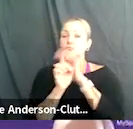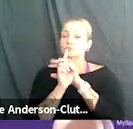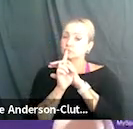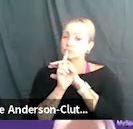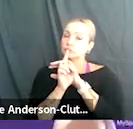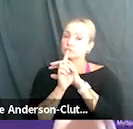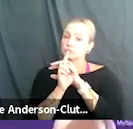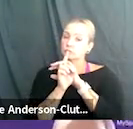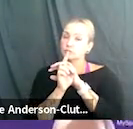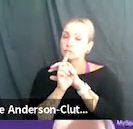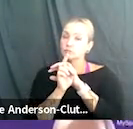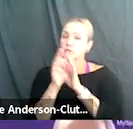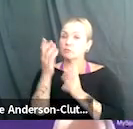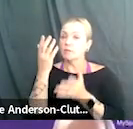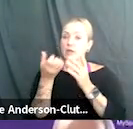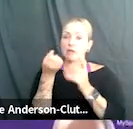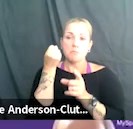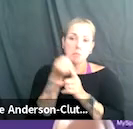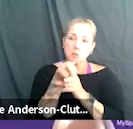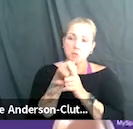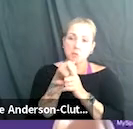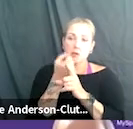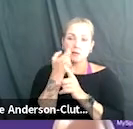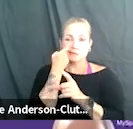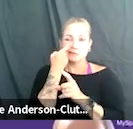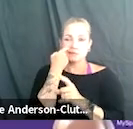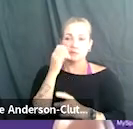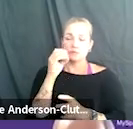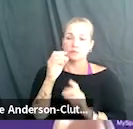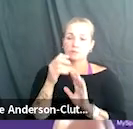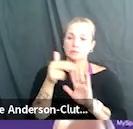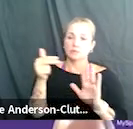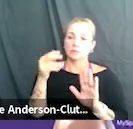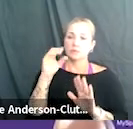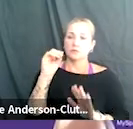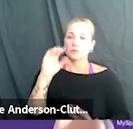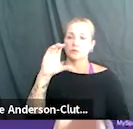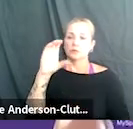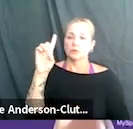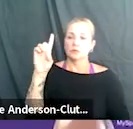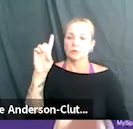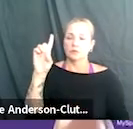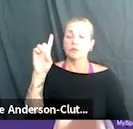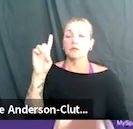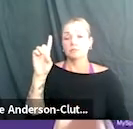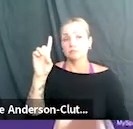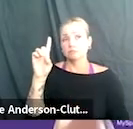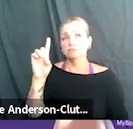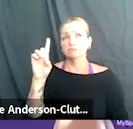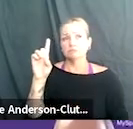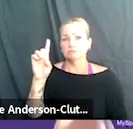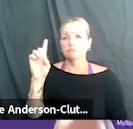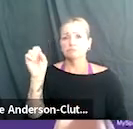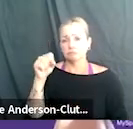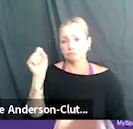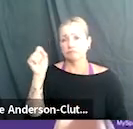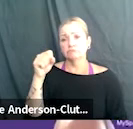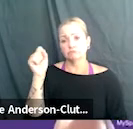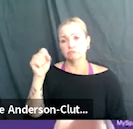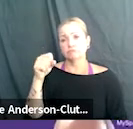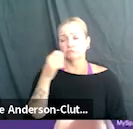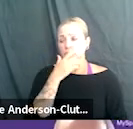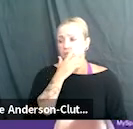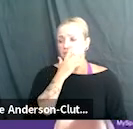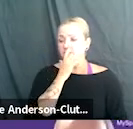onset of obsessive compulsive disorder? So certainly could be, and with the middle boy, given the need for